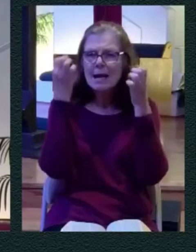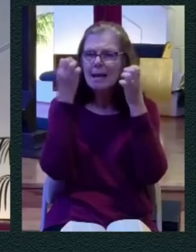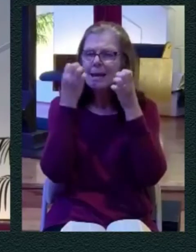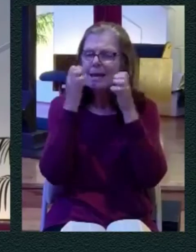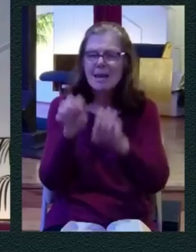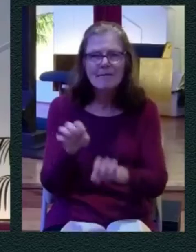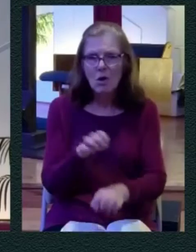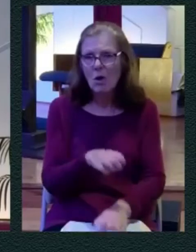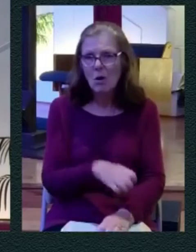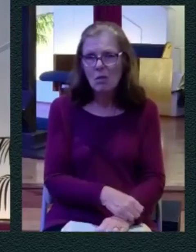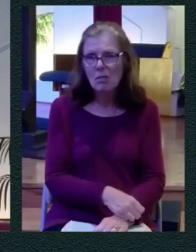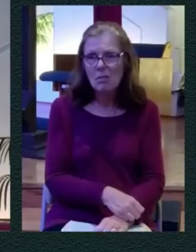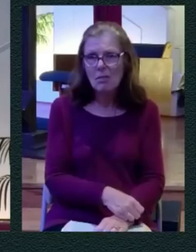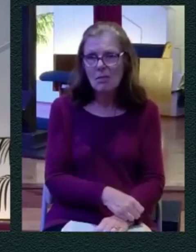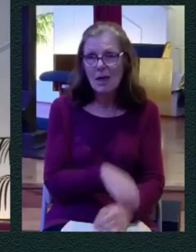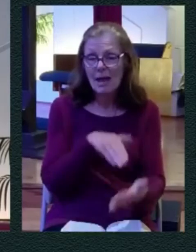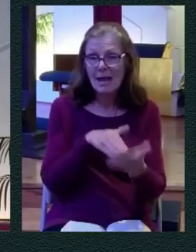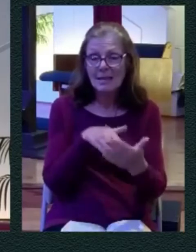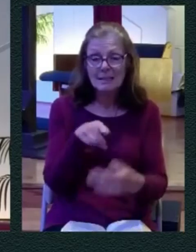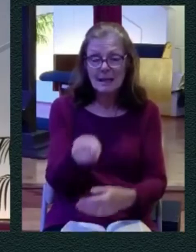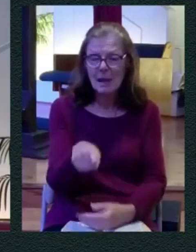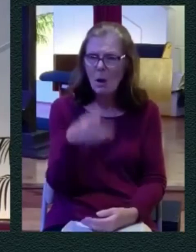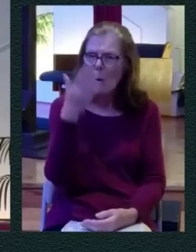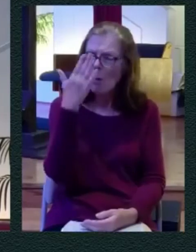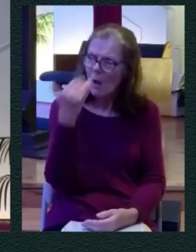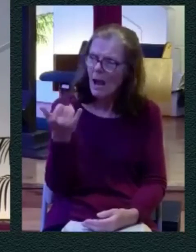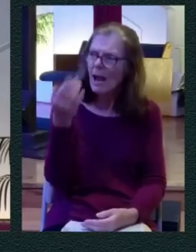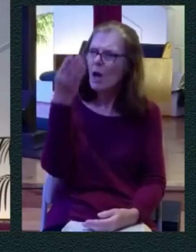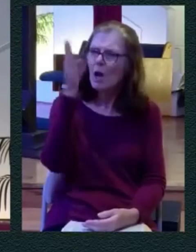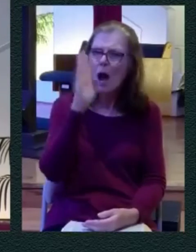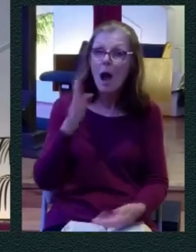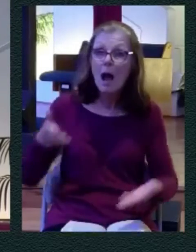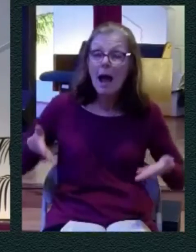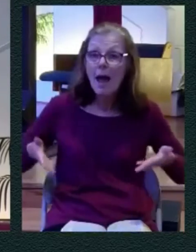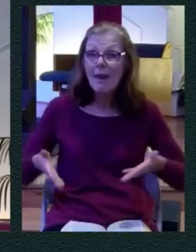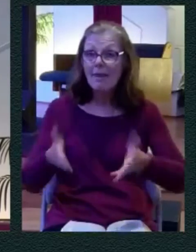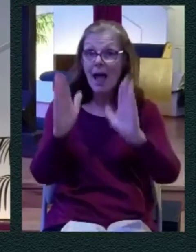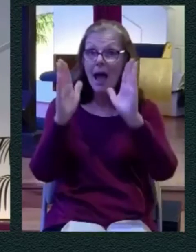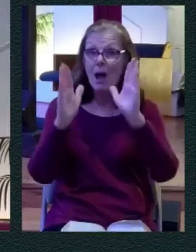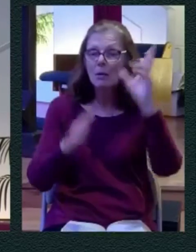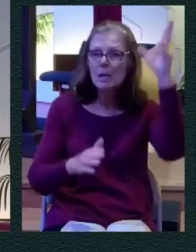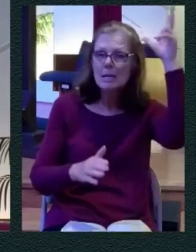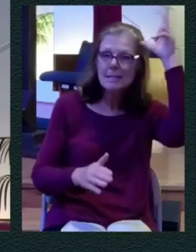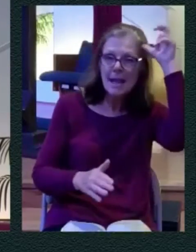And it's hard for us to understand. Why would God ever allow Satan